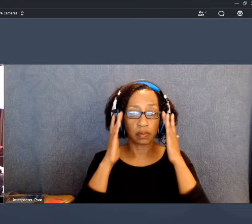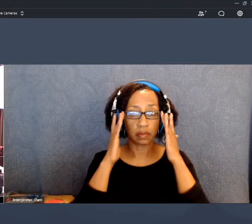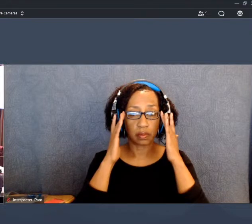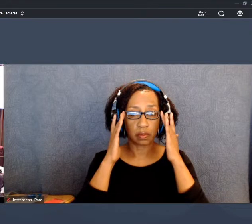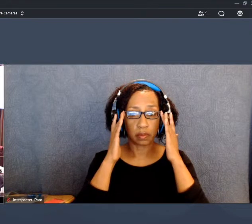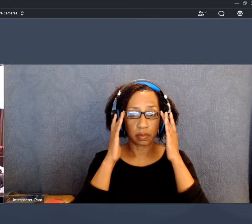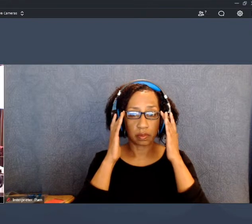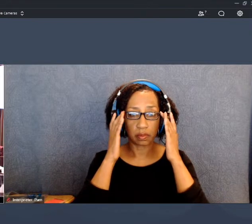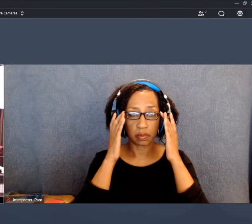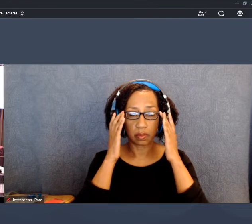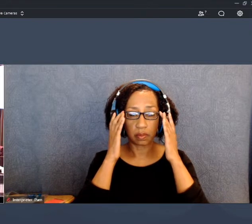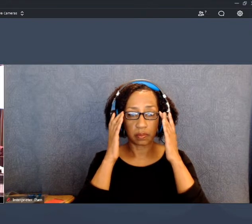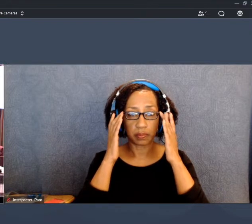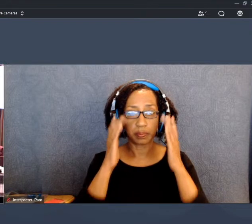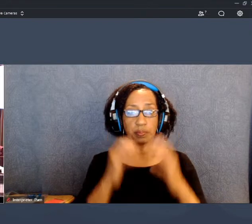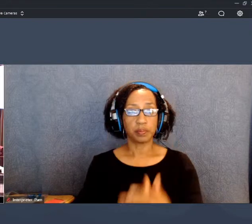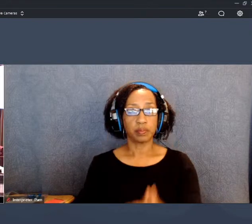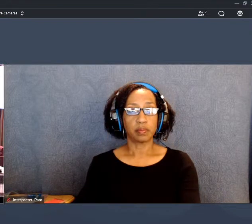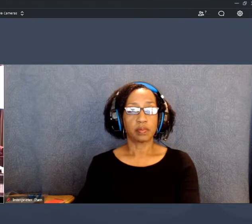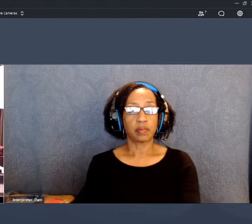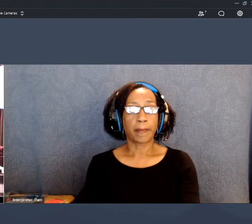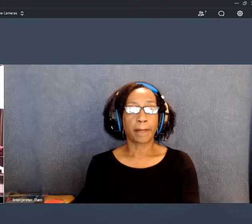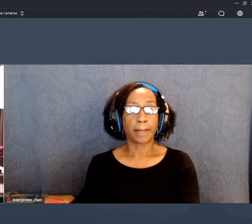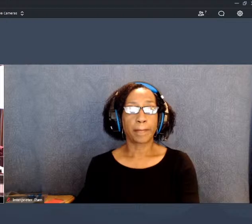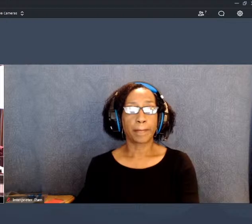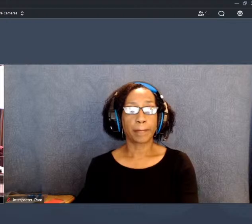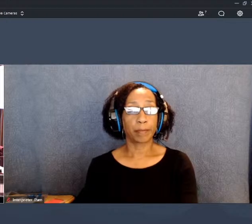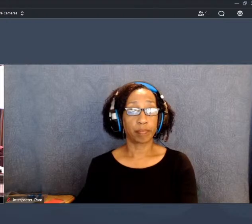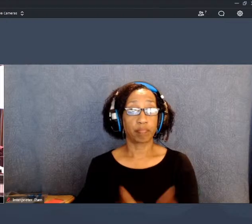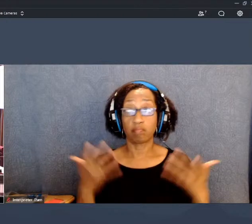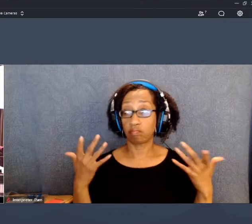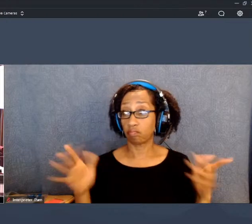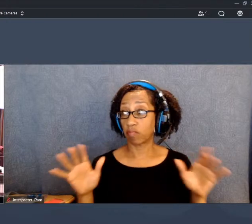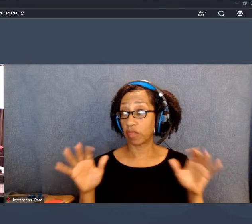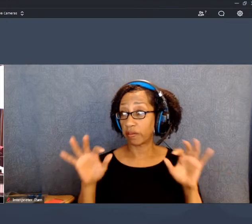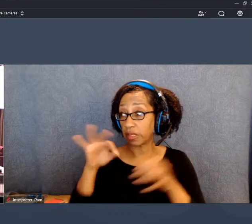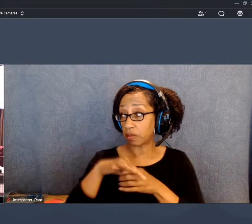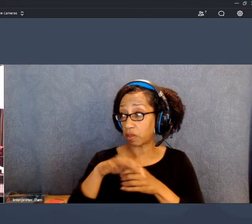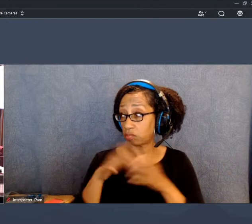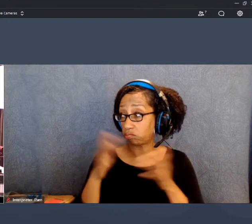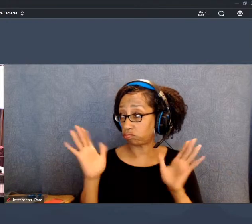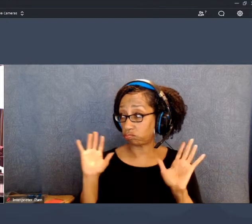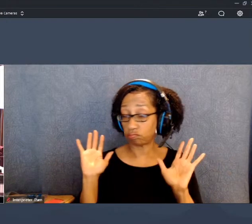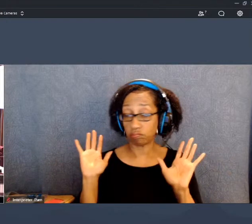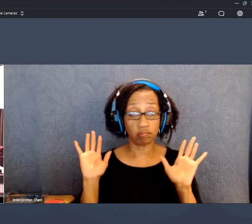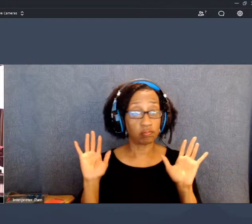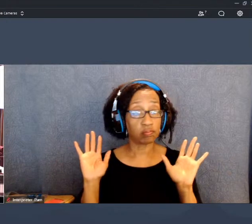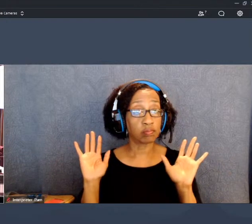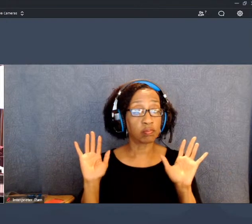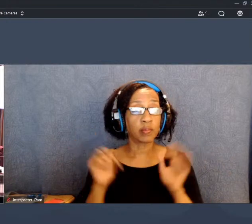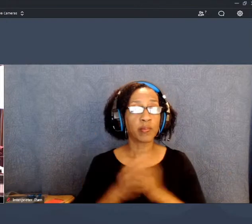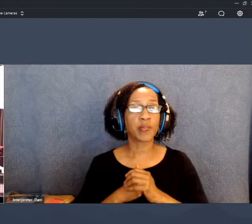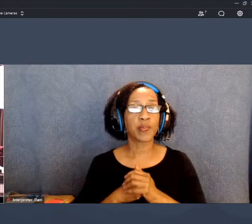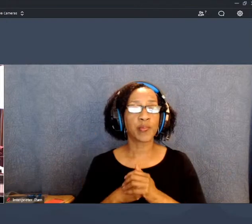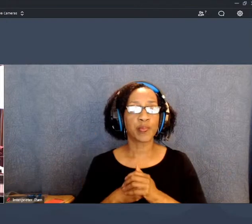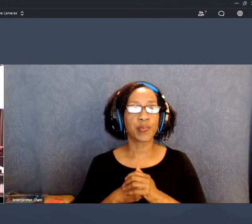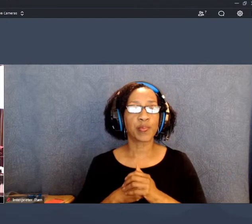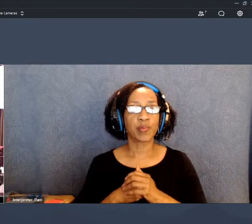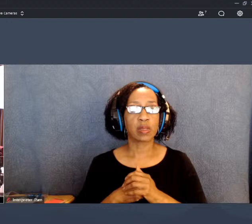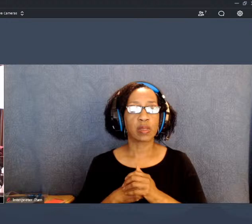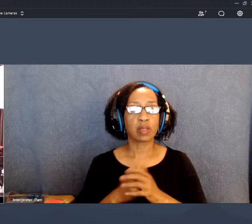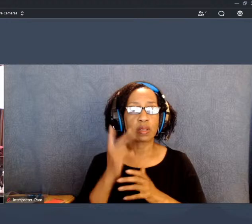Has everybody voted? Thank you. Please reveal the